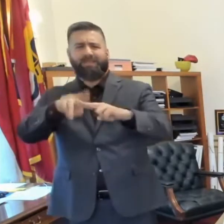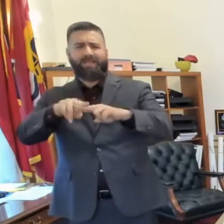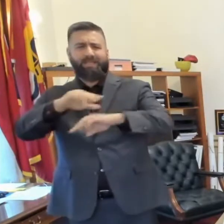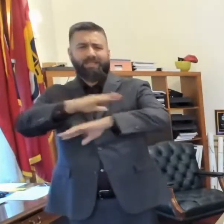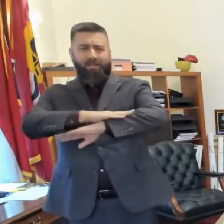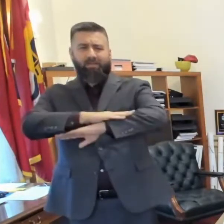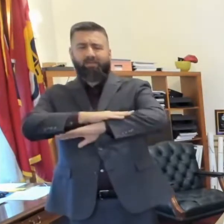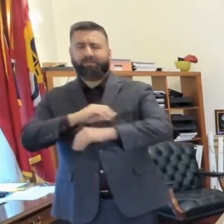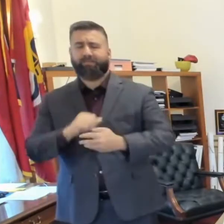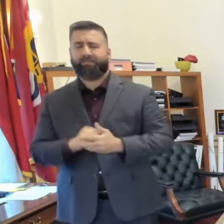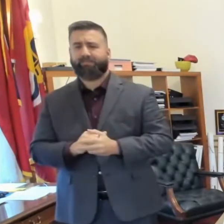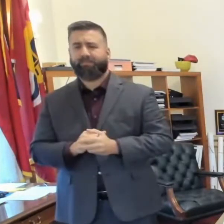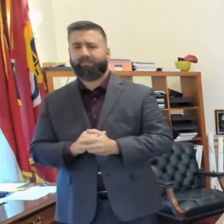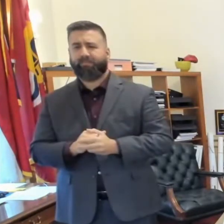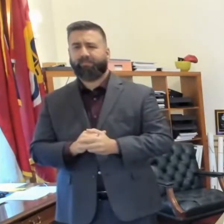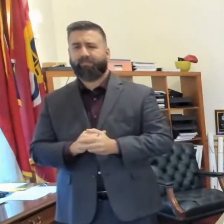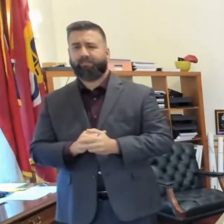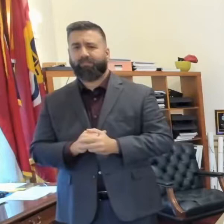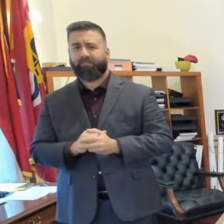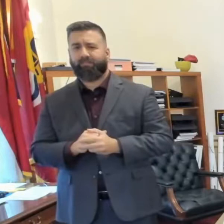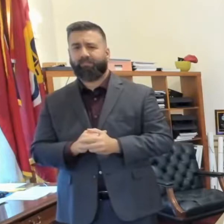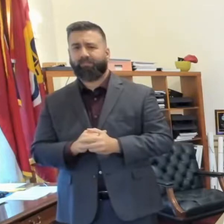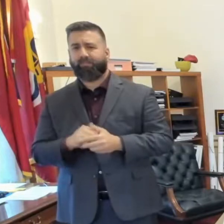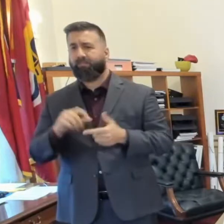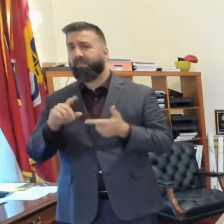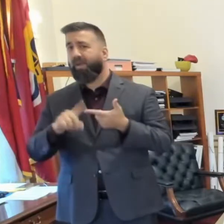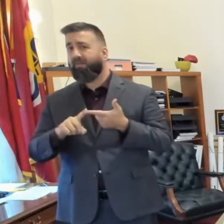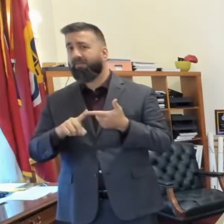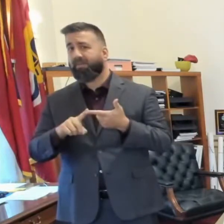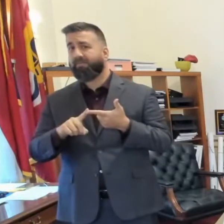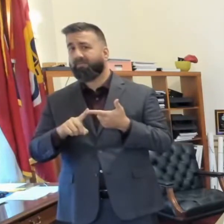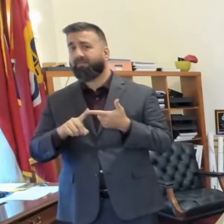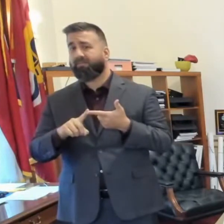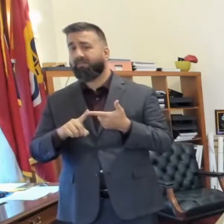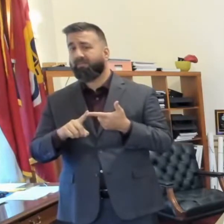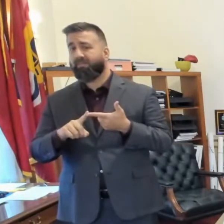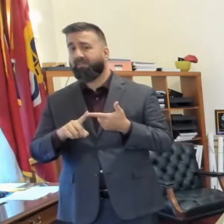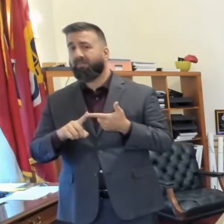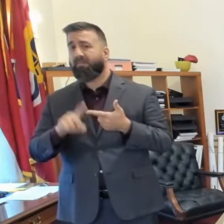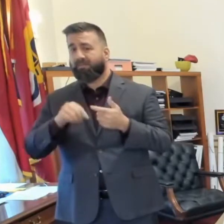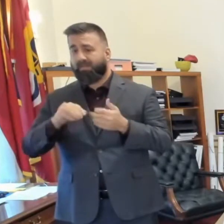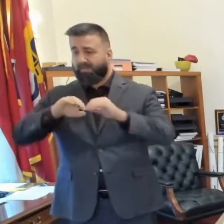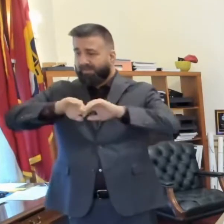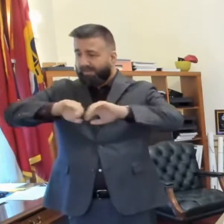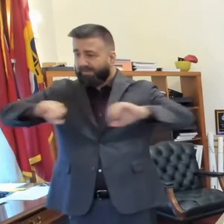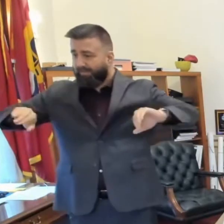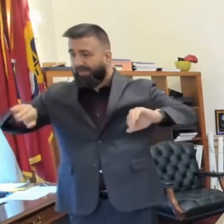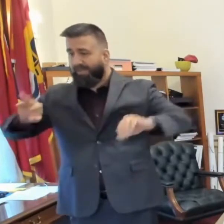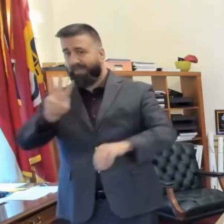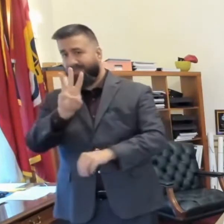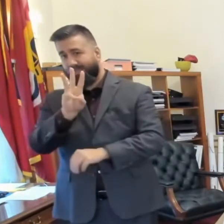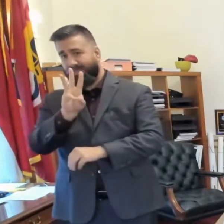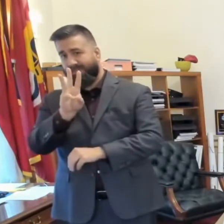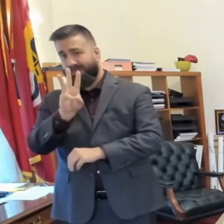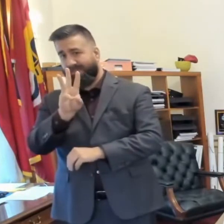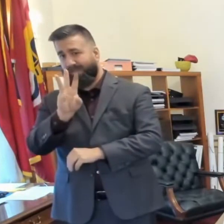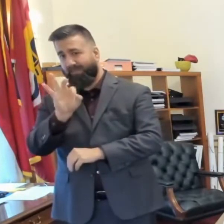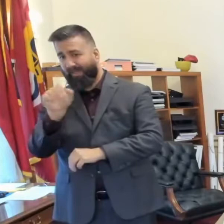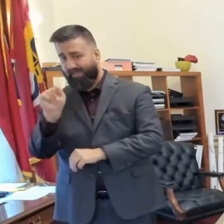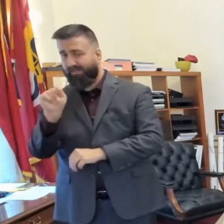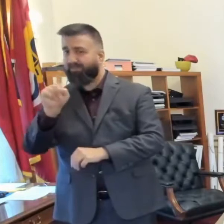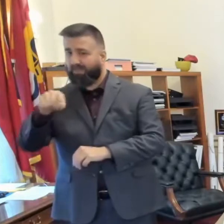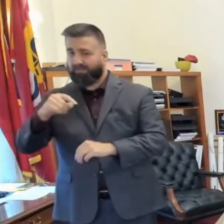eating and drinking. Got to be seated and at least 6 feet apart. Your tables have to be at least 6 feet